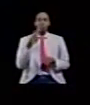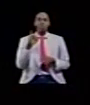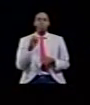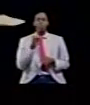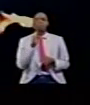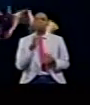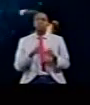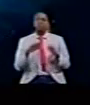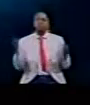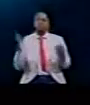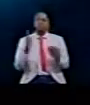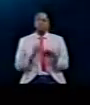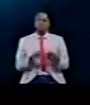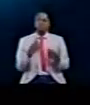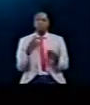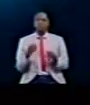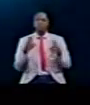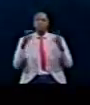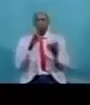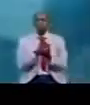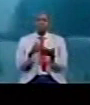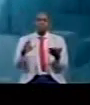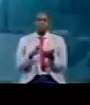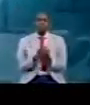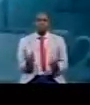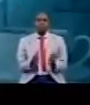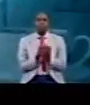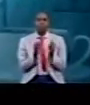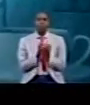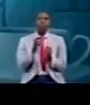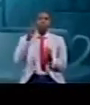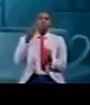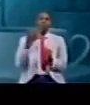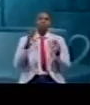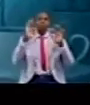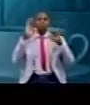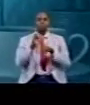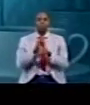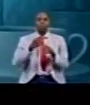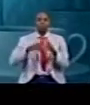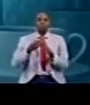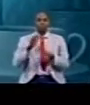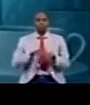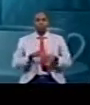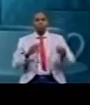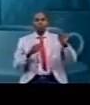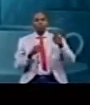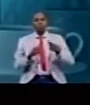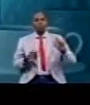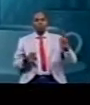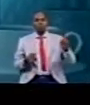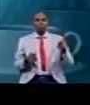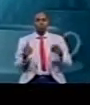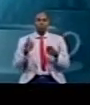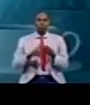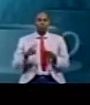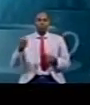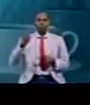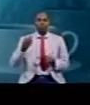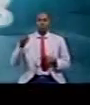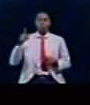those vessels. At the time she needed more, it was finished, and the oil stopped running. Now we are going to